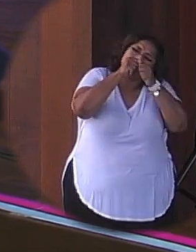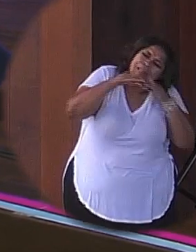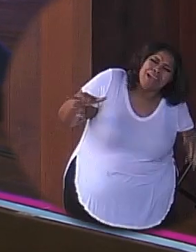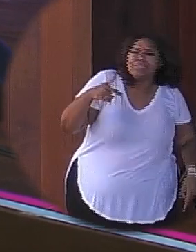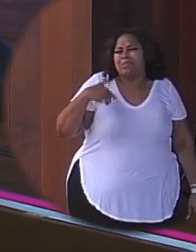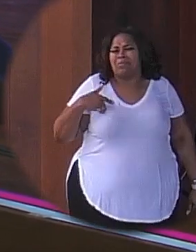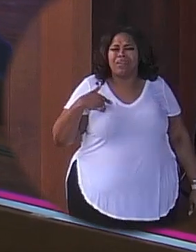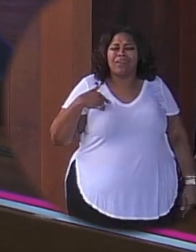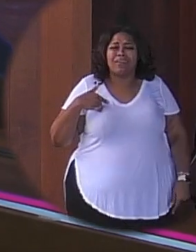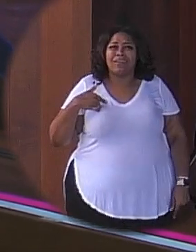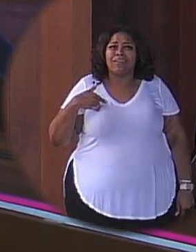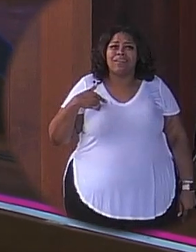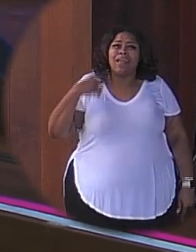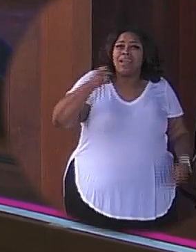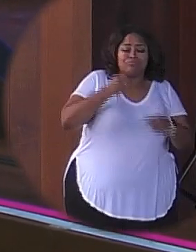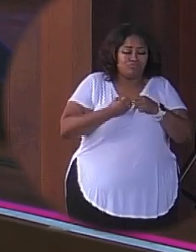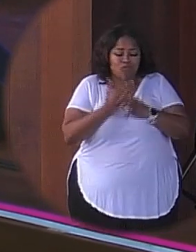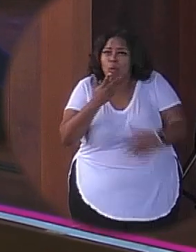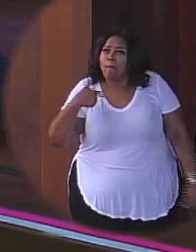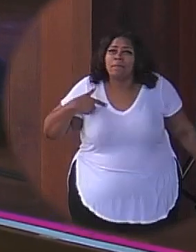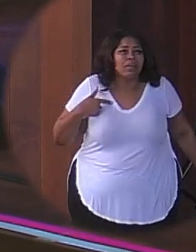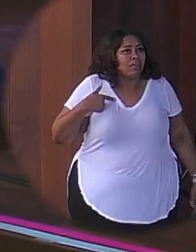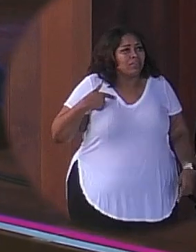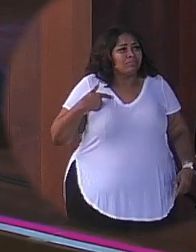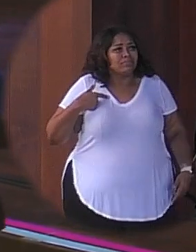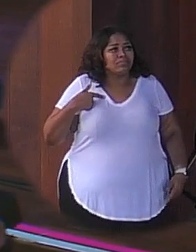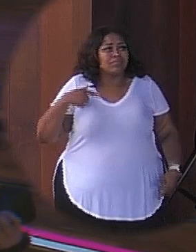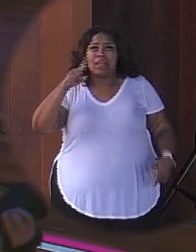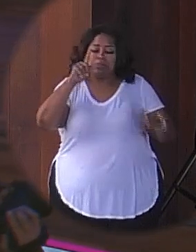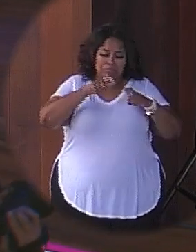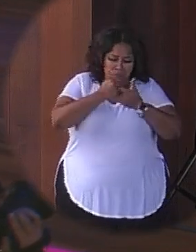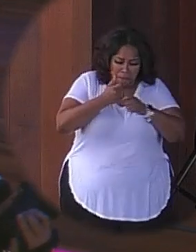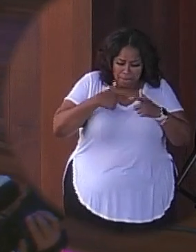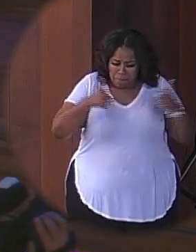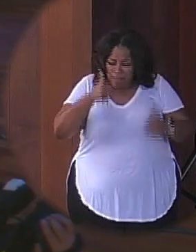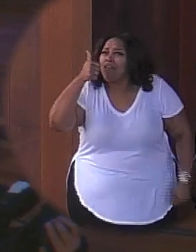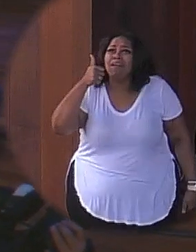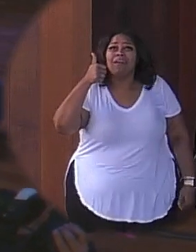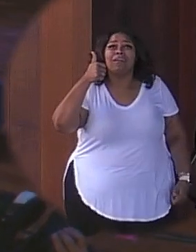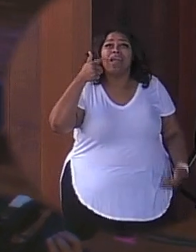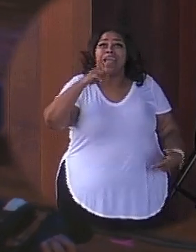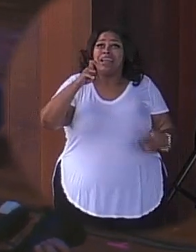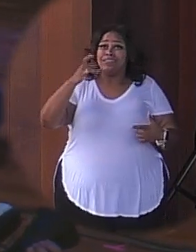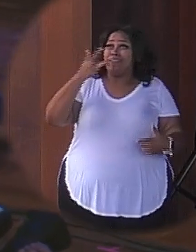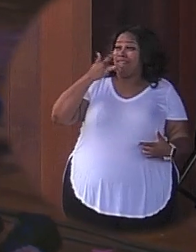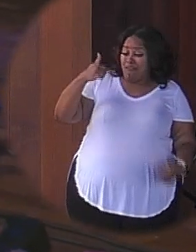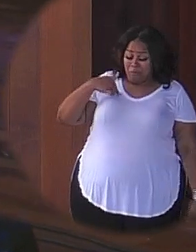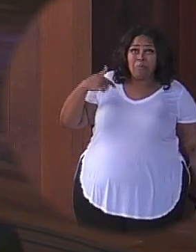me. He's prospering me. He's enlarging me. He's favoring